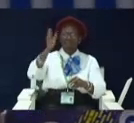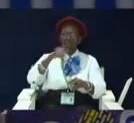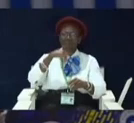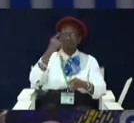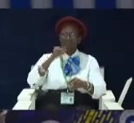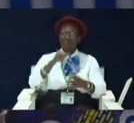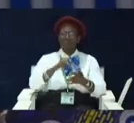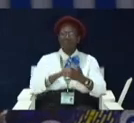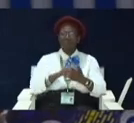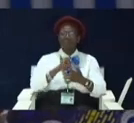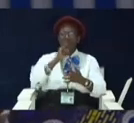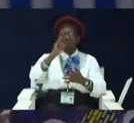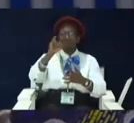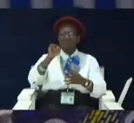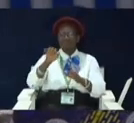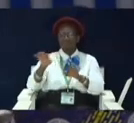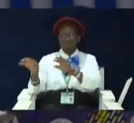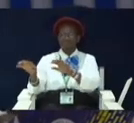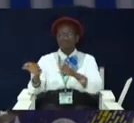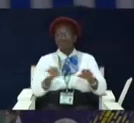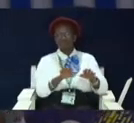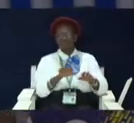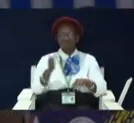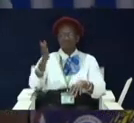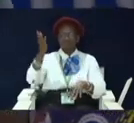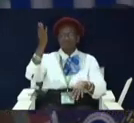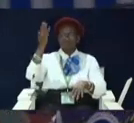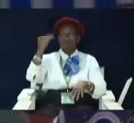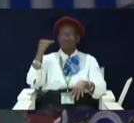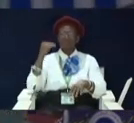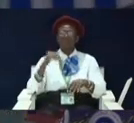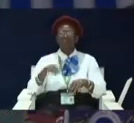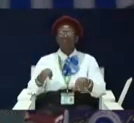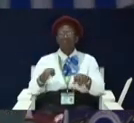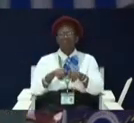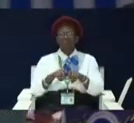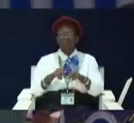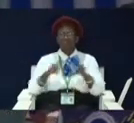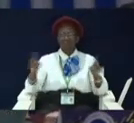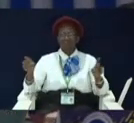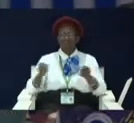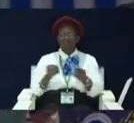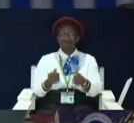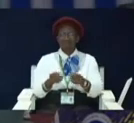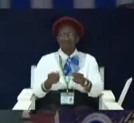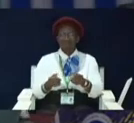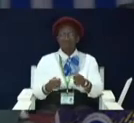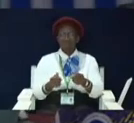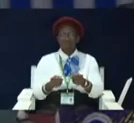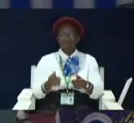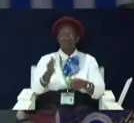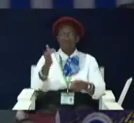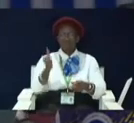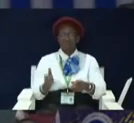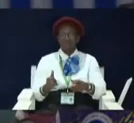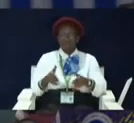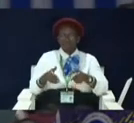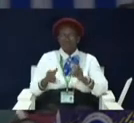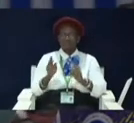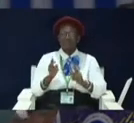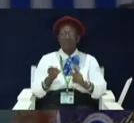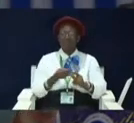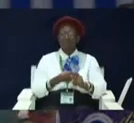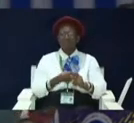ti ma de so wi pe ase ti gun. So very quickly, Let us say thank you